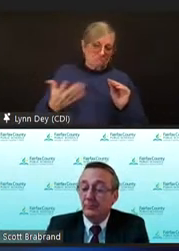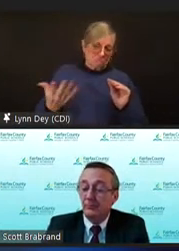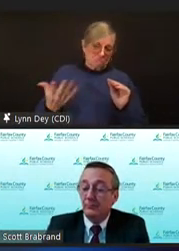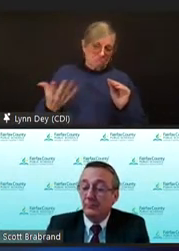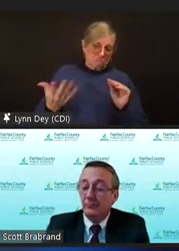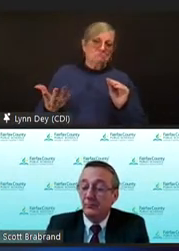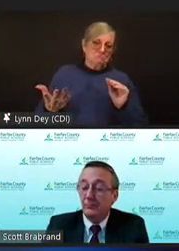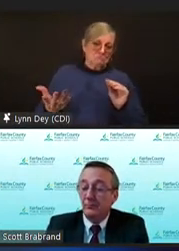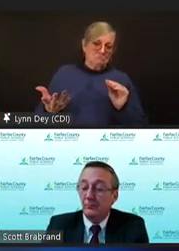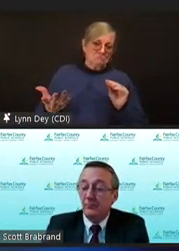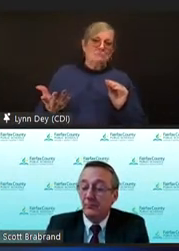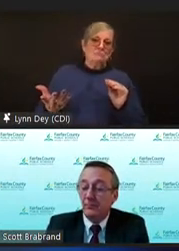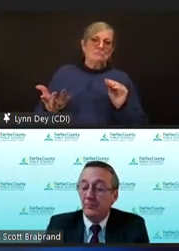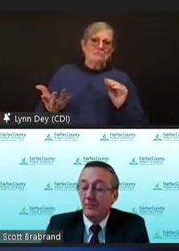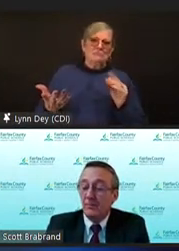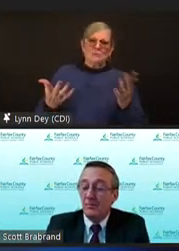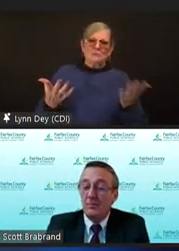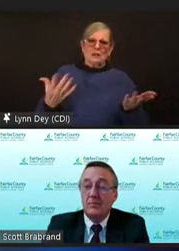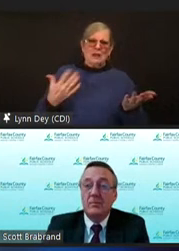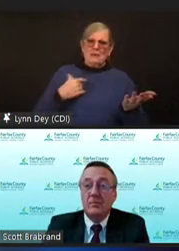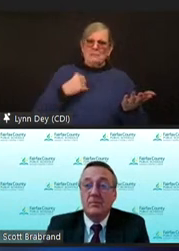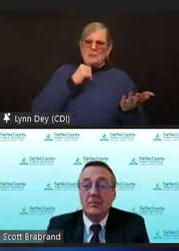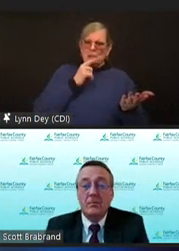Okay, I'm not sure that